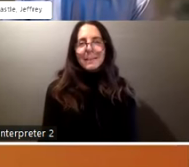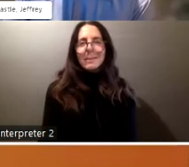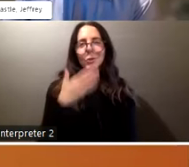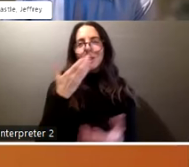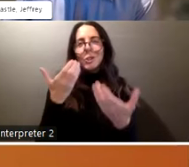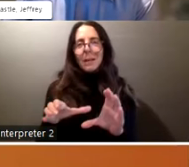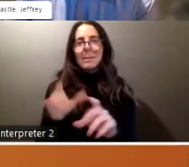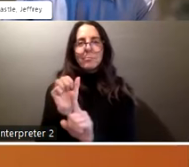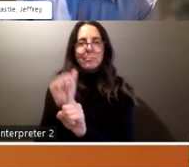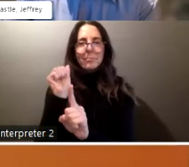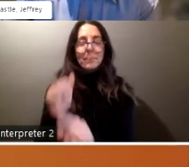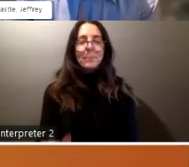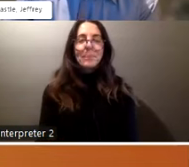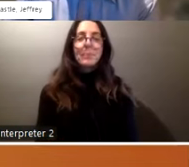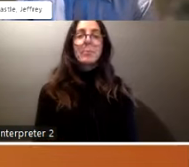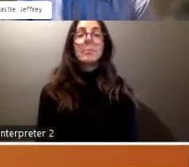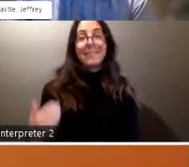So John touched on extortion.